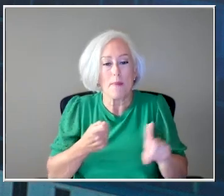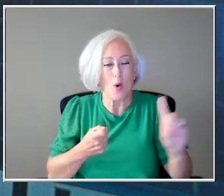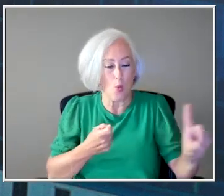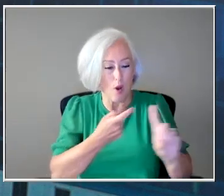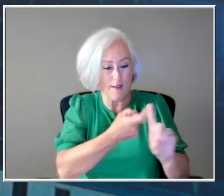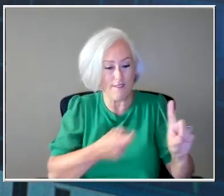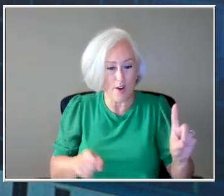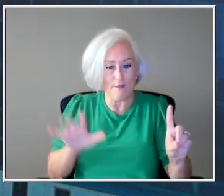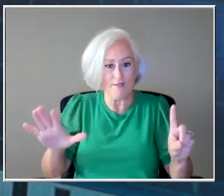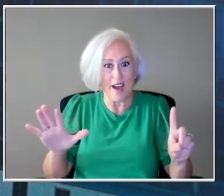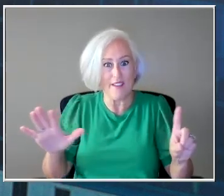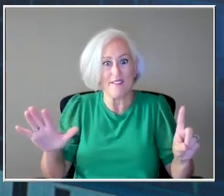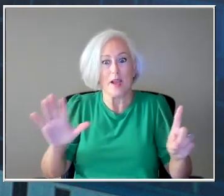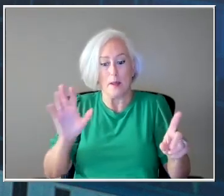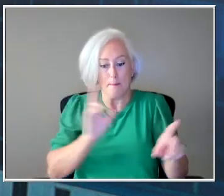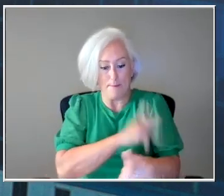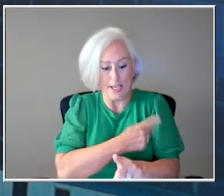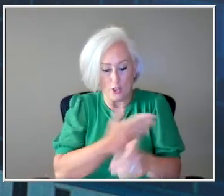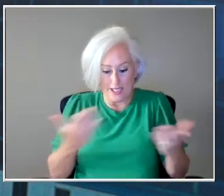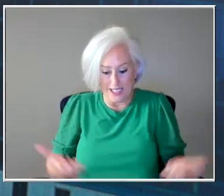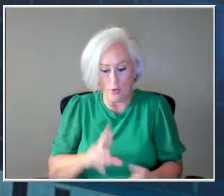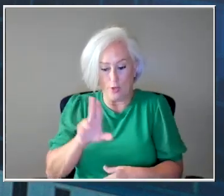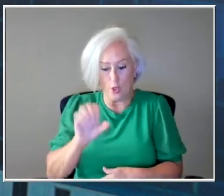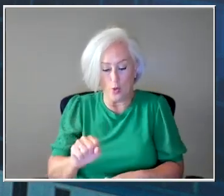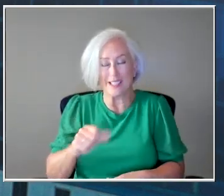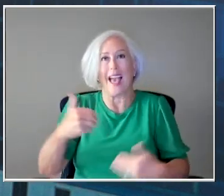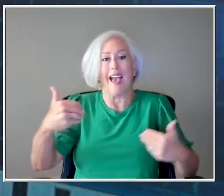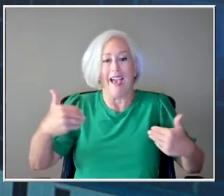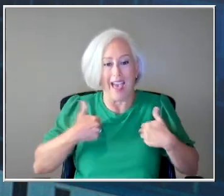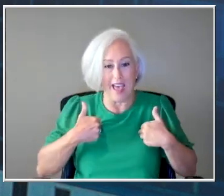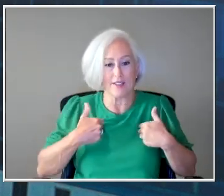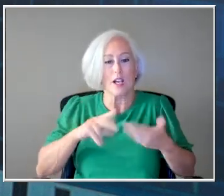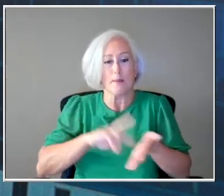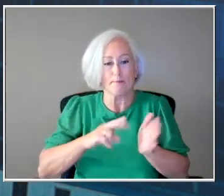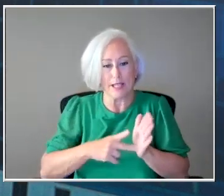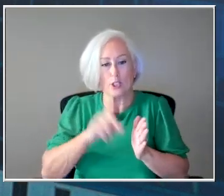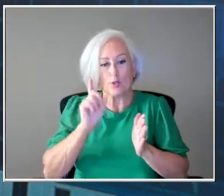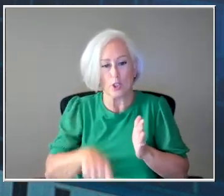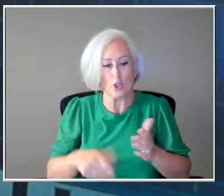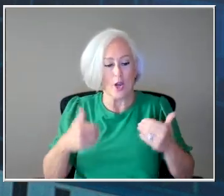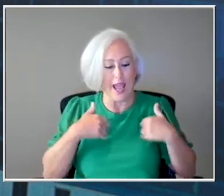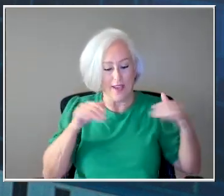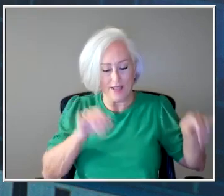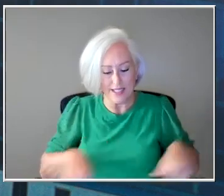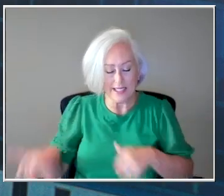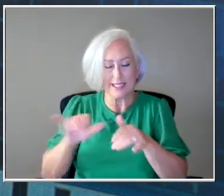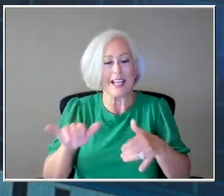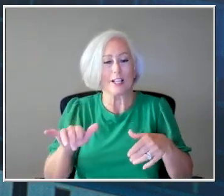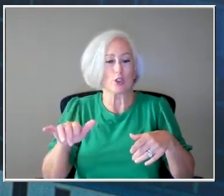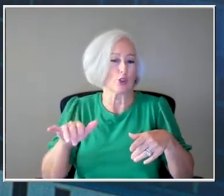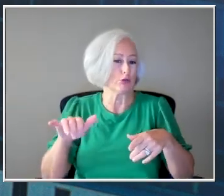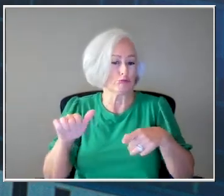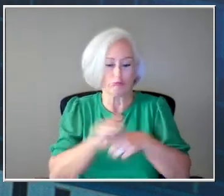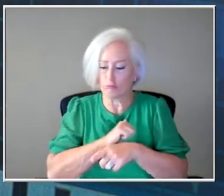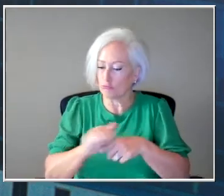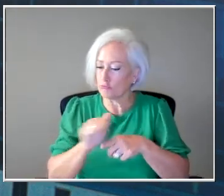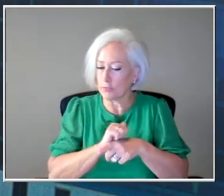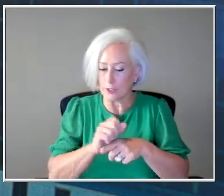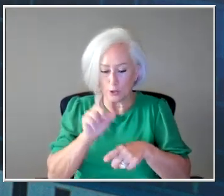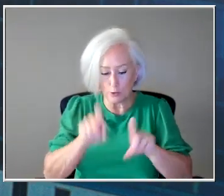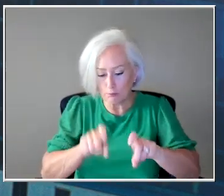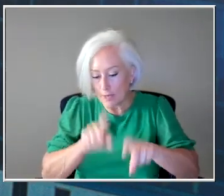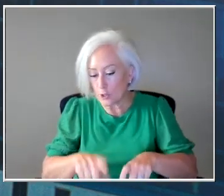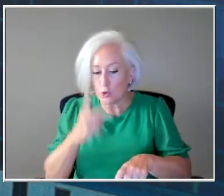it. And that's something that should be standard practice of measuring just to see if someone has it for down the road for